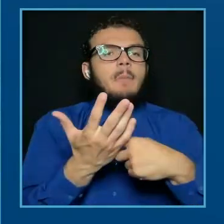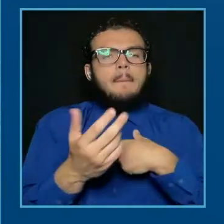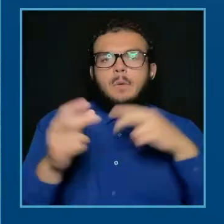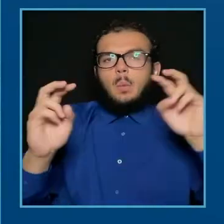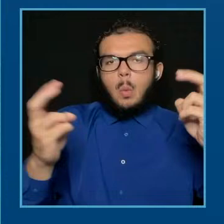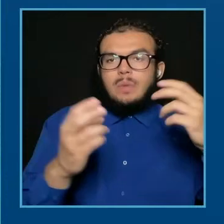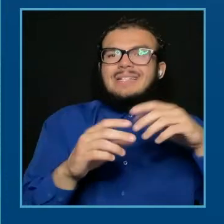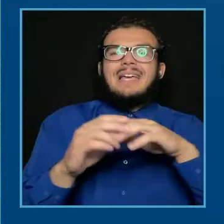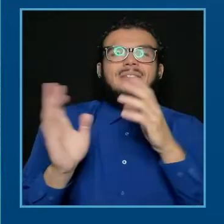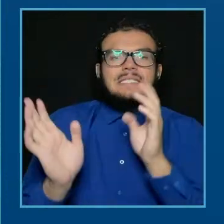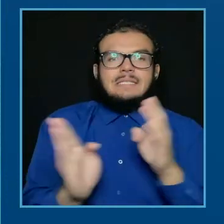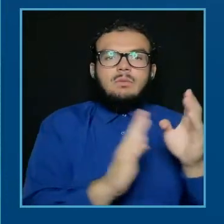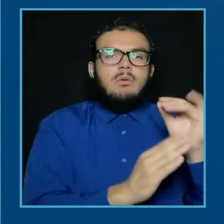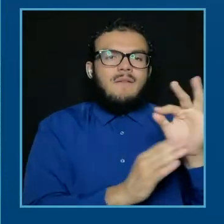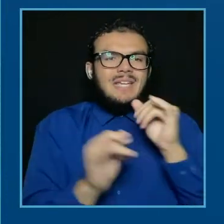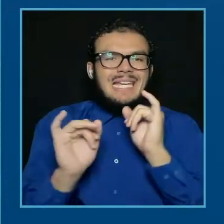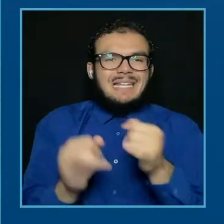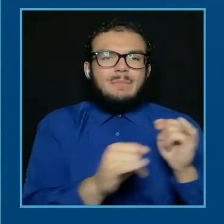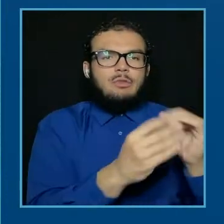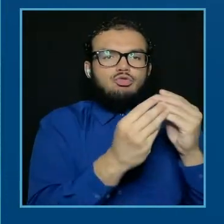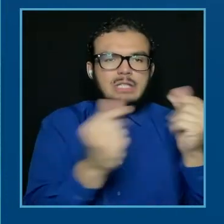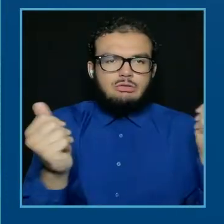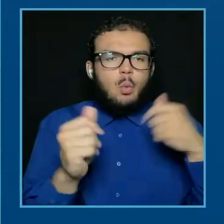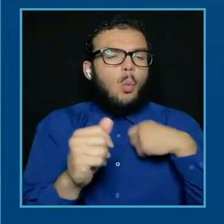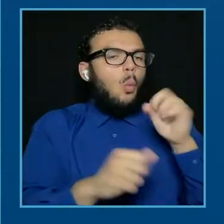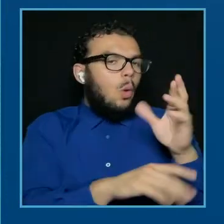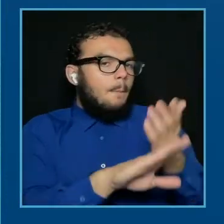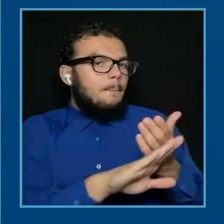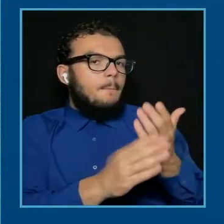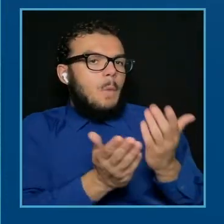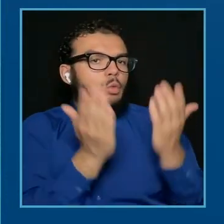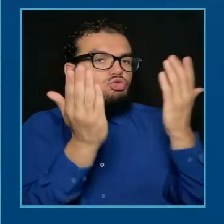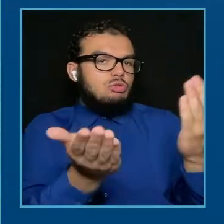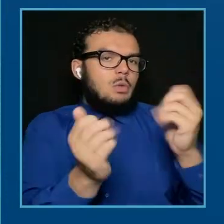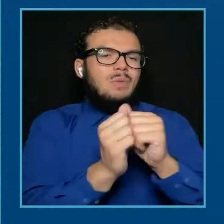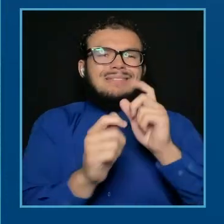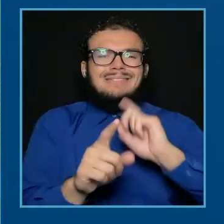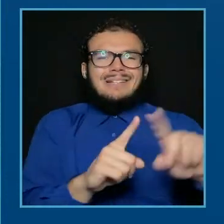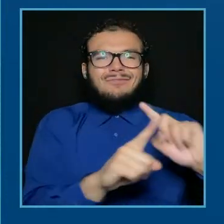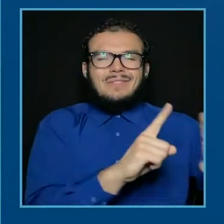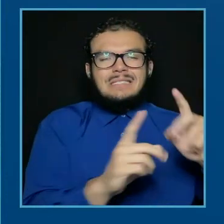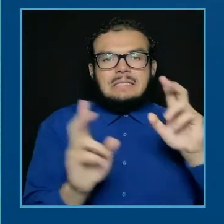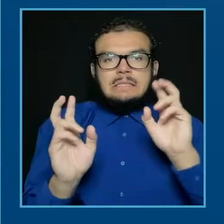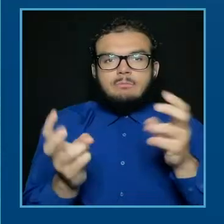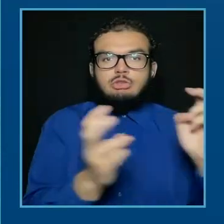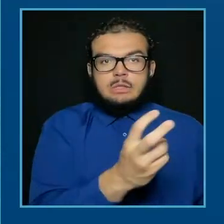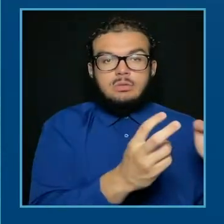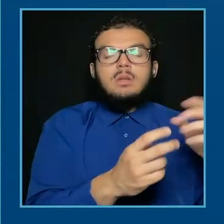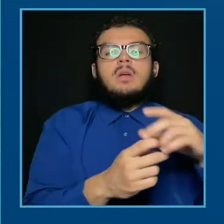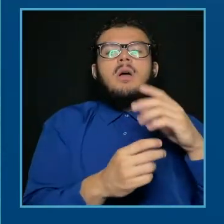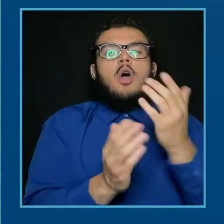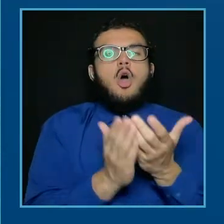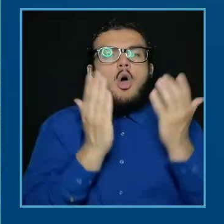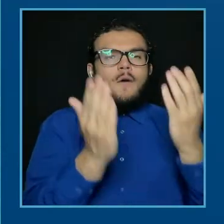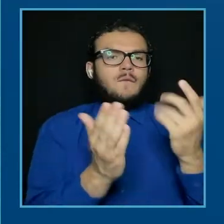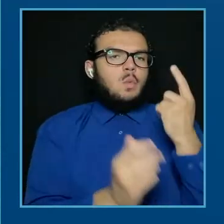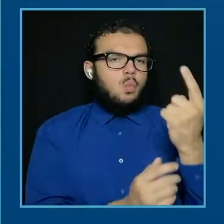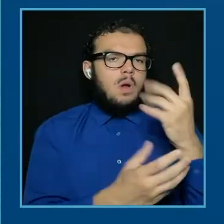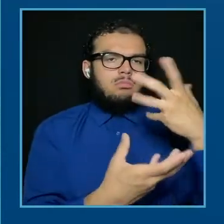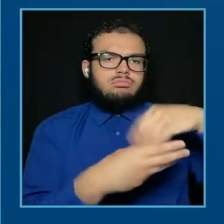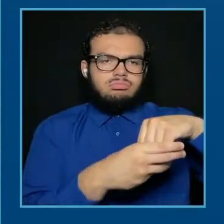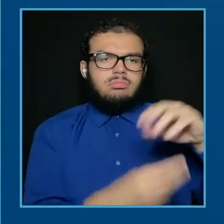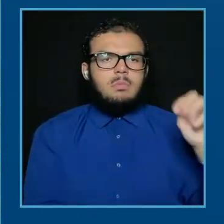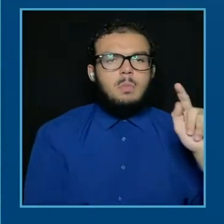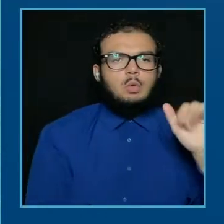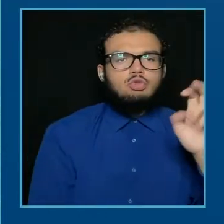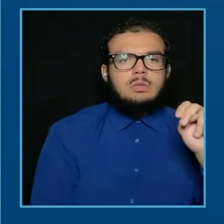of independent resolutions or main motions dealing with different subjects is offered in one motion. So an